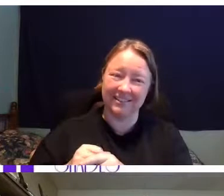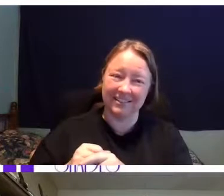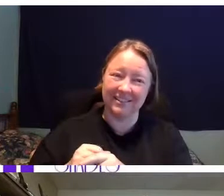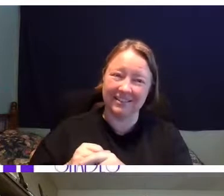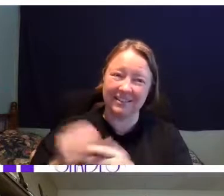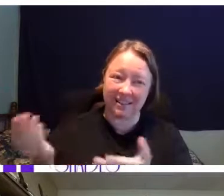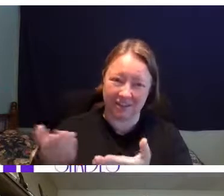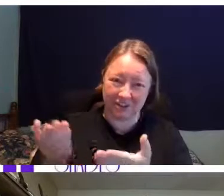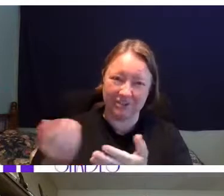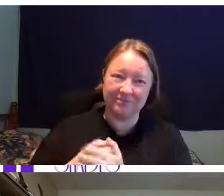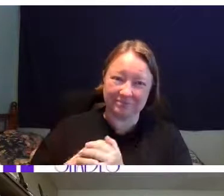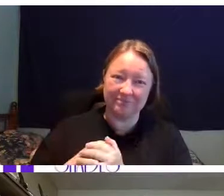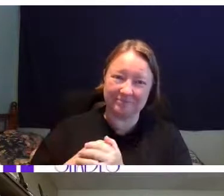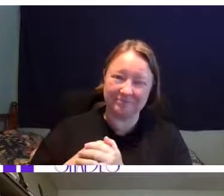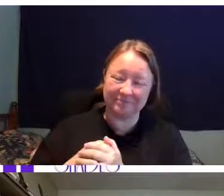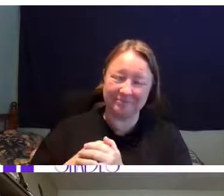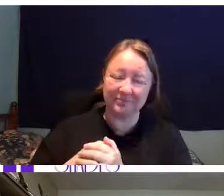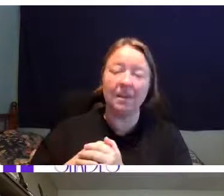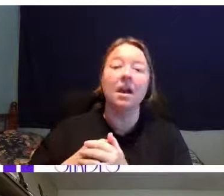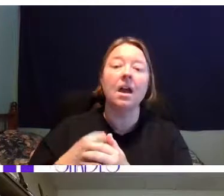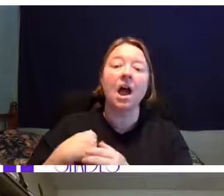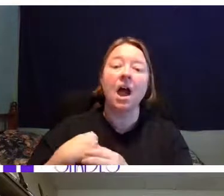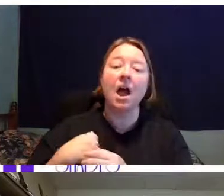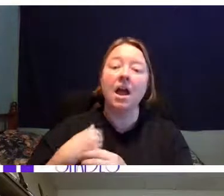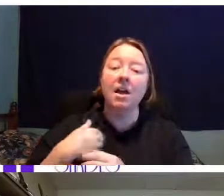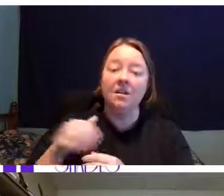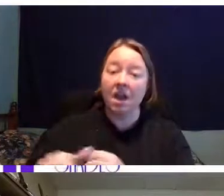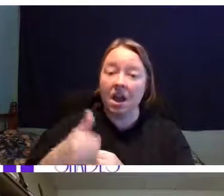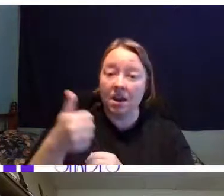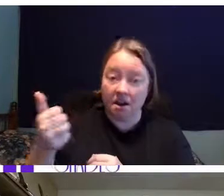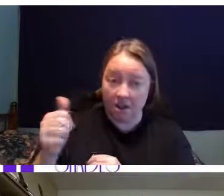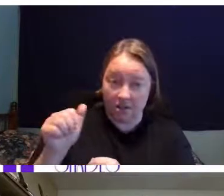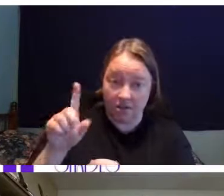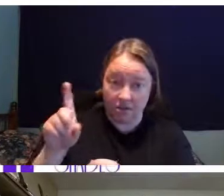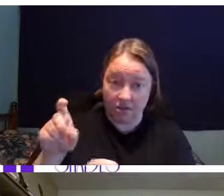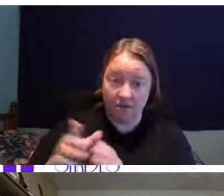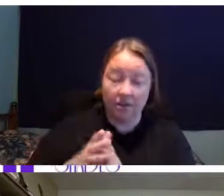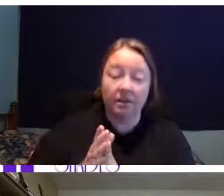around here. But I do have another one.